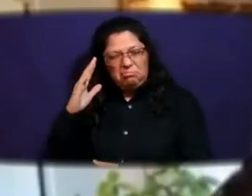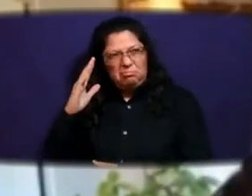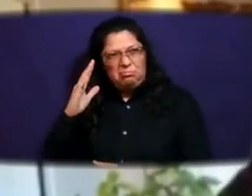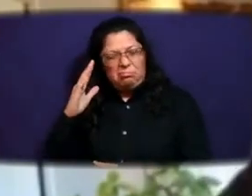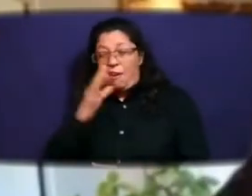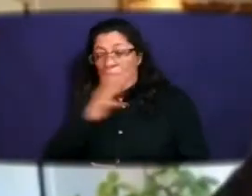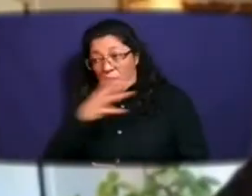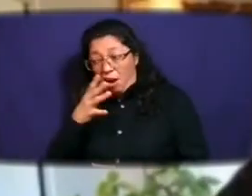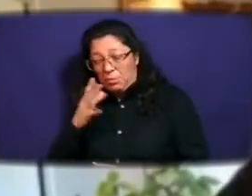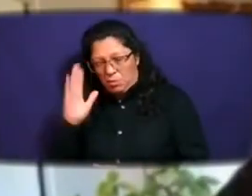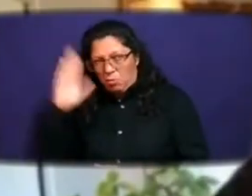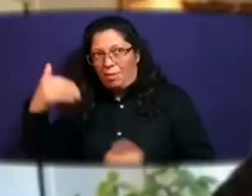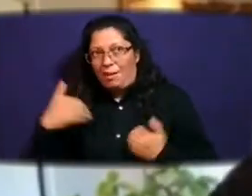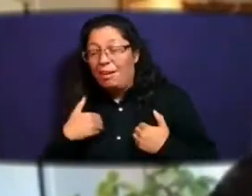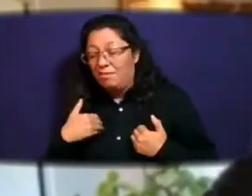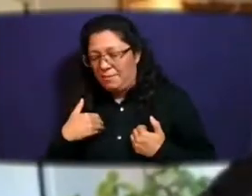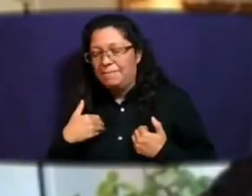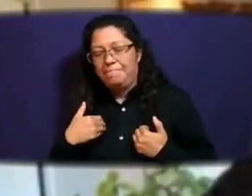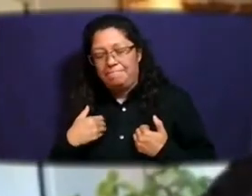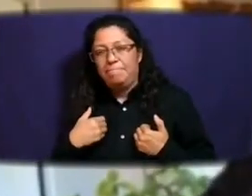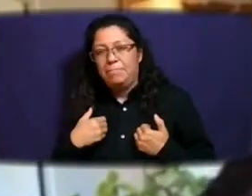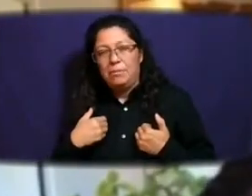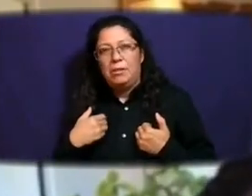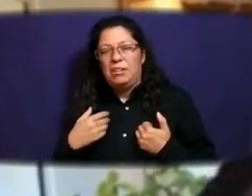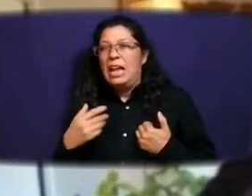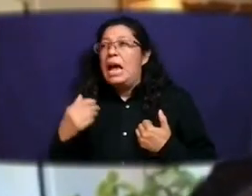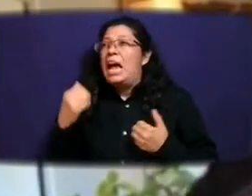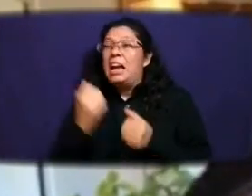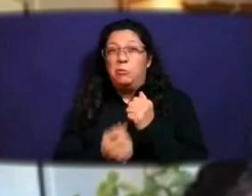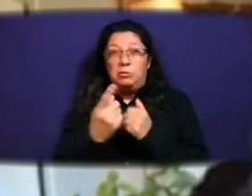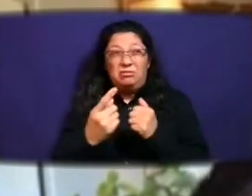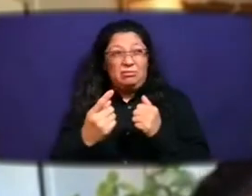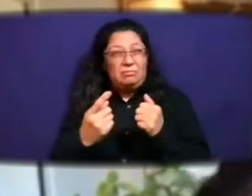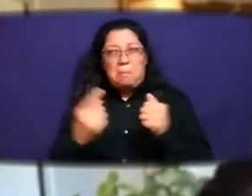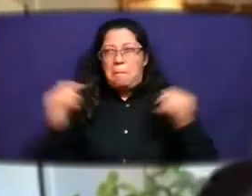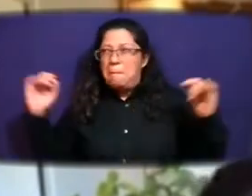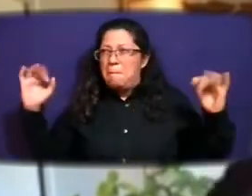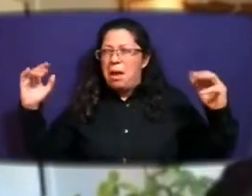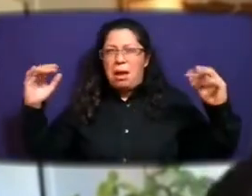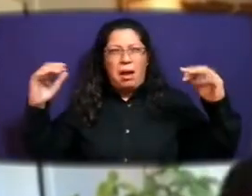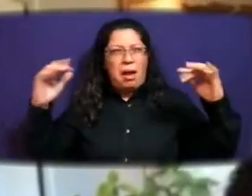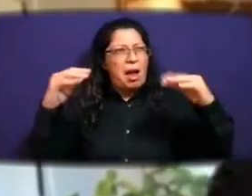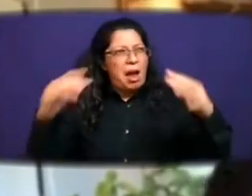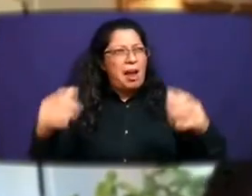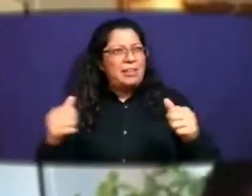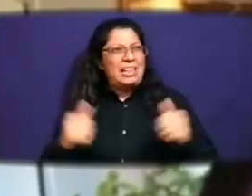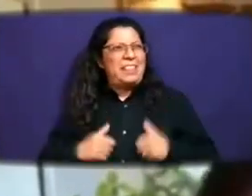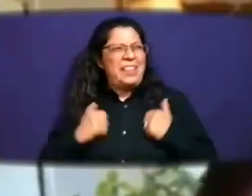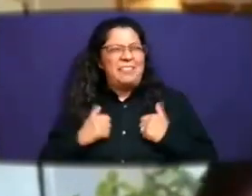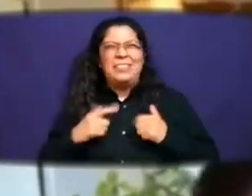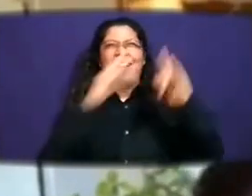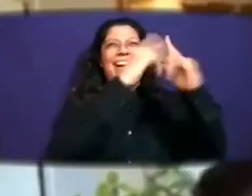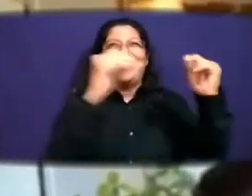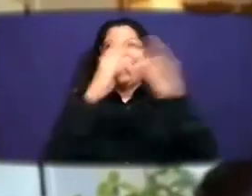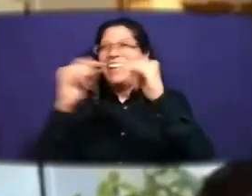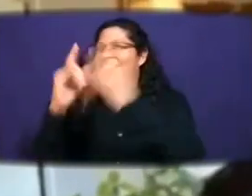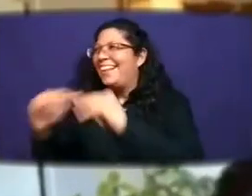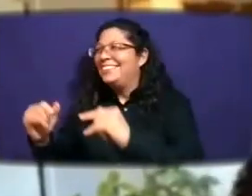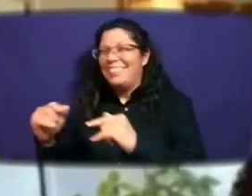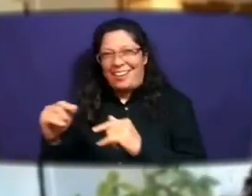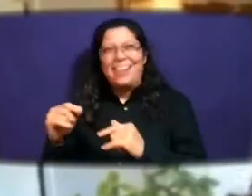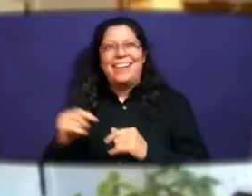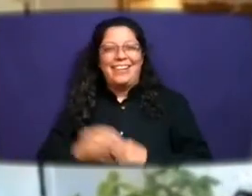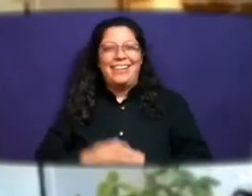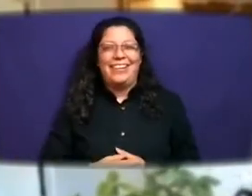build a farm and that everyone could come and live on his land with their tents.